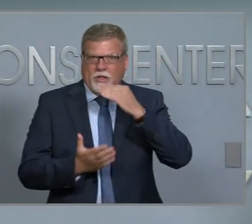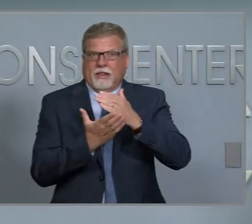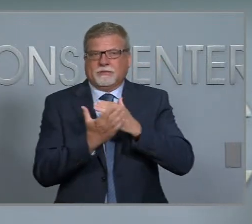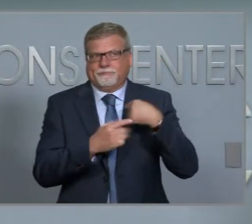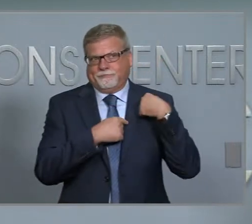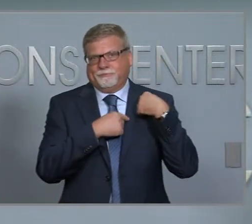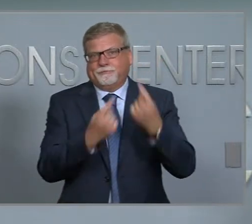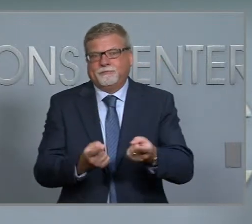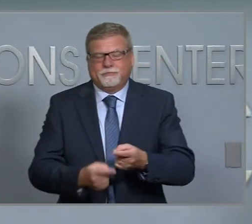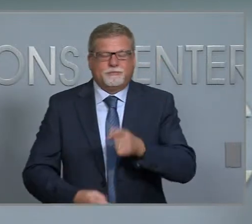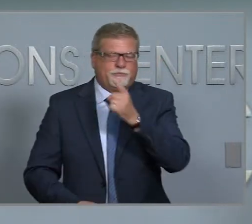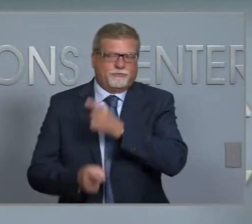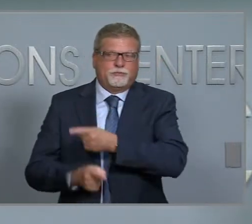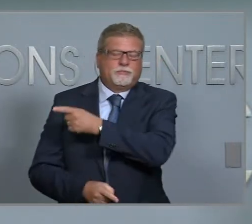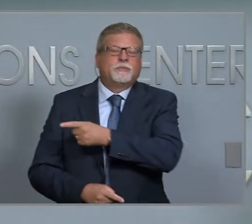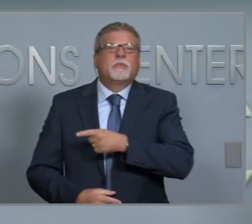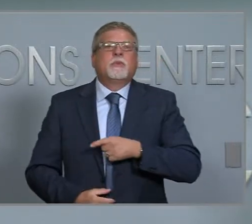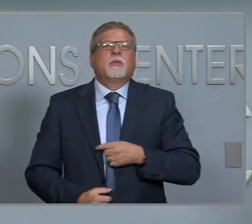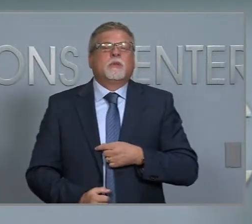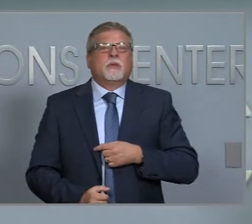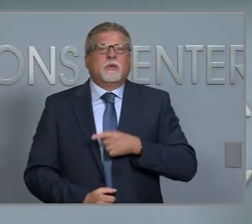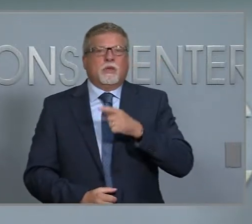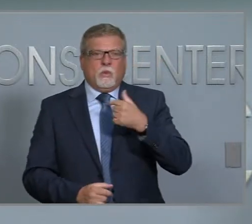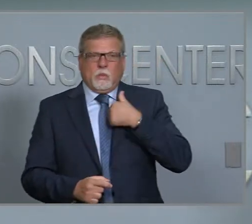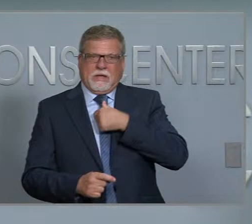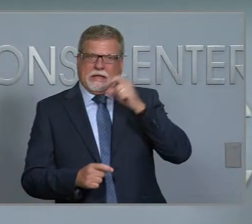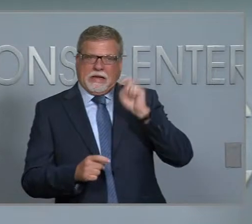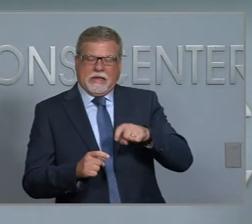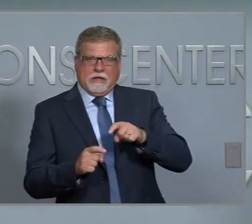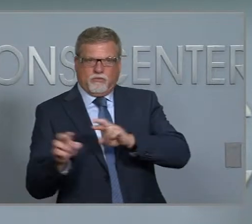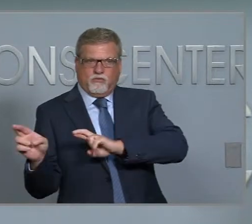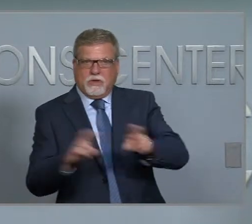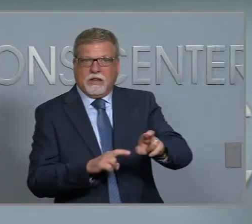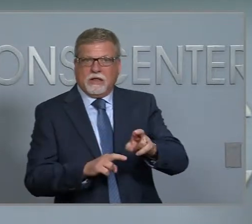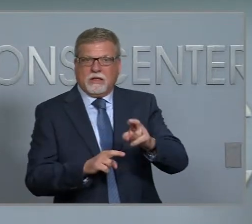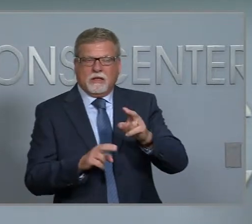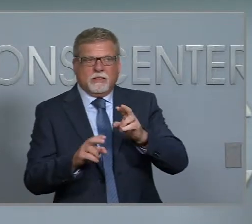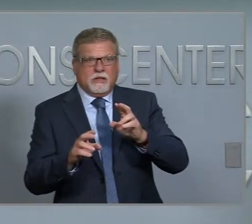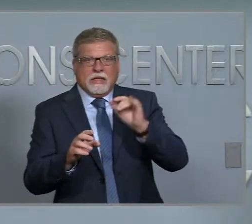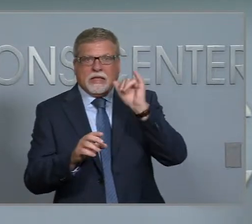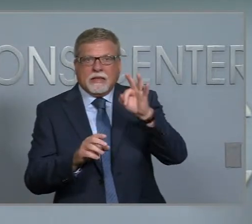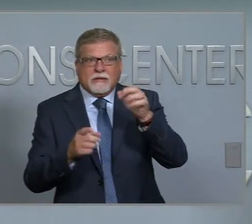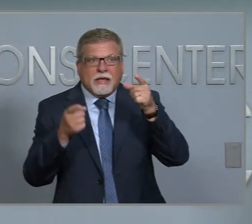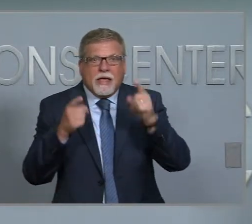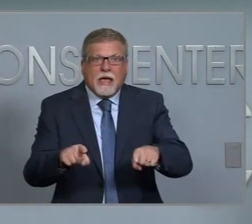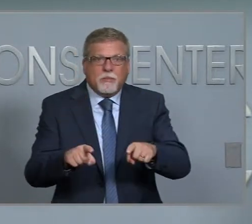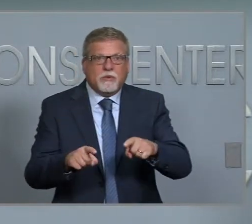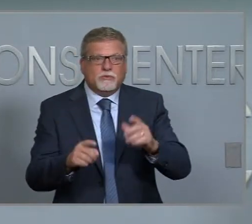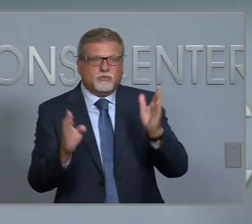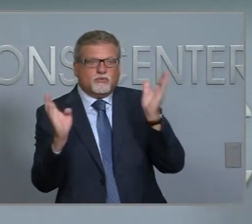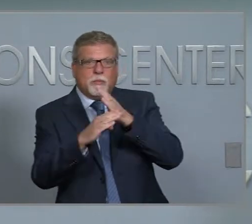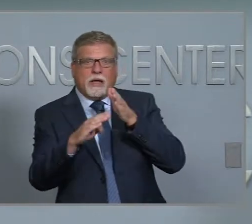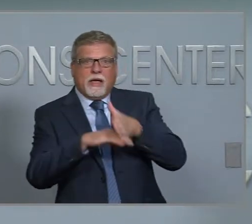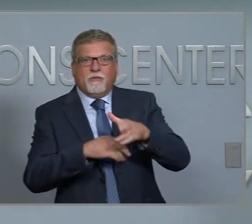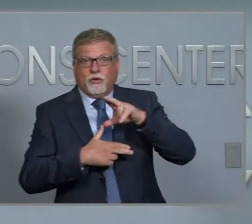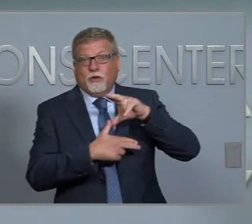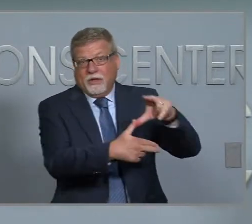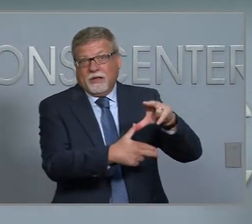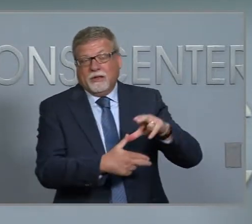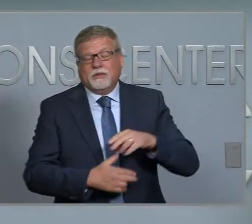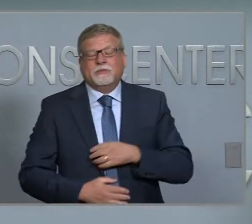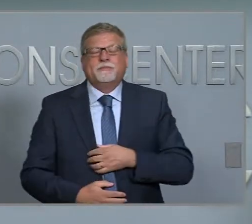the years is that we need to be better prepared to be able to predict where problems will occur.